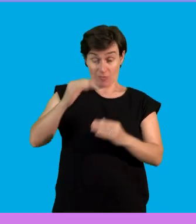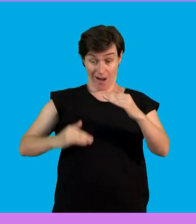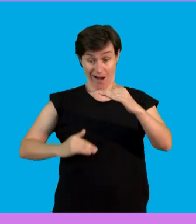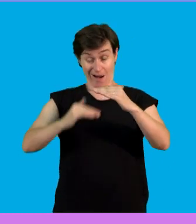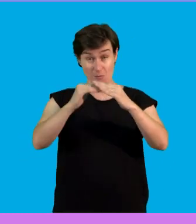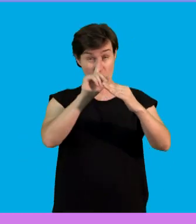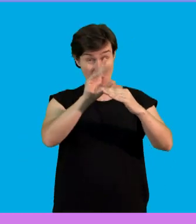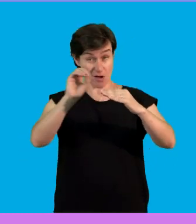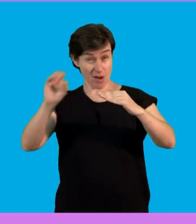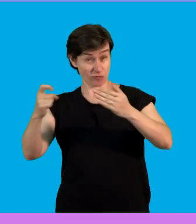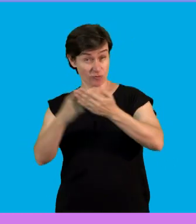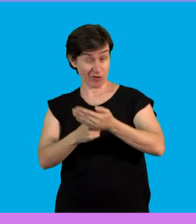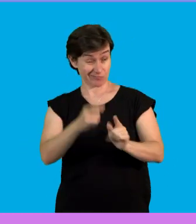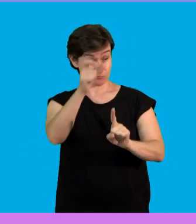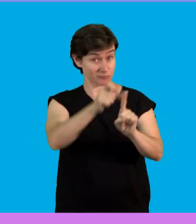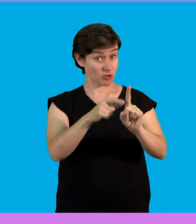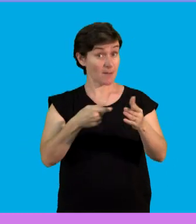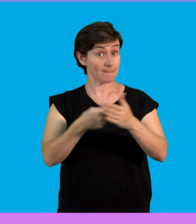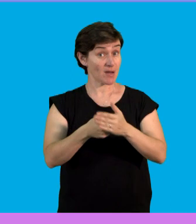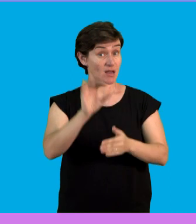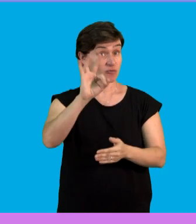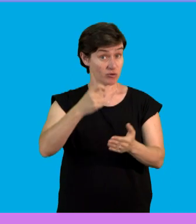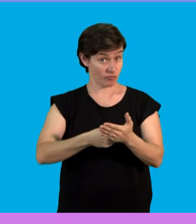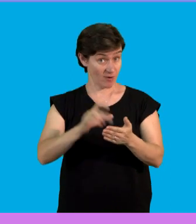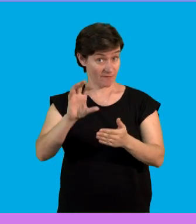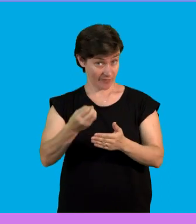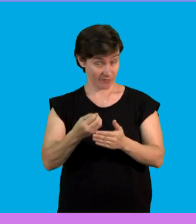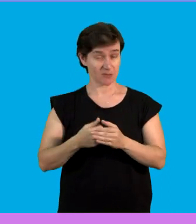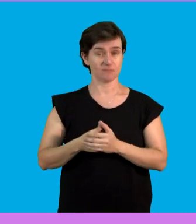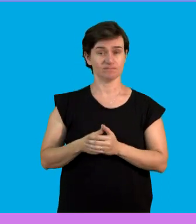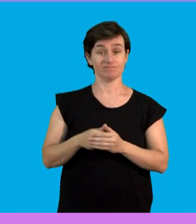100, she is going to pay R3.50.